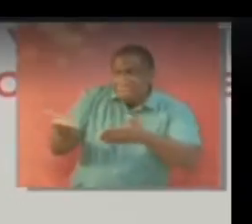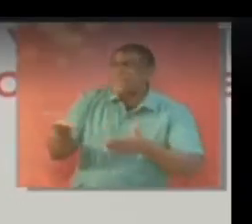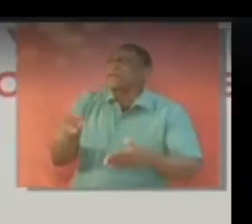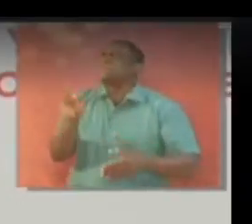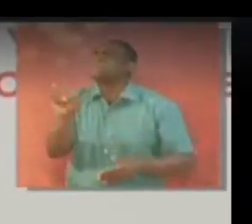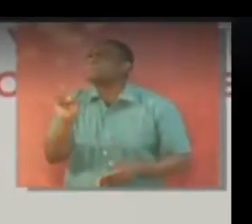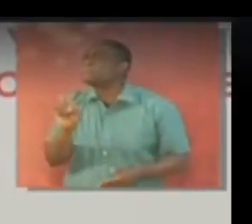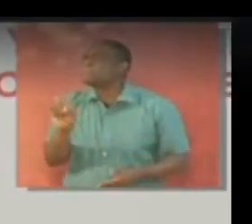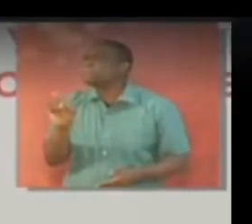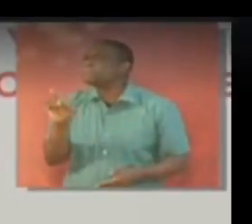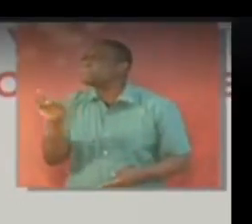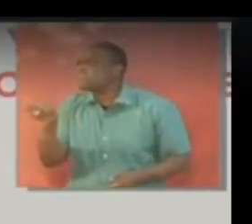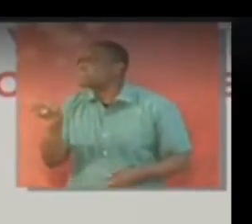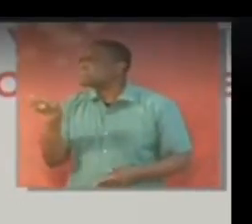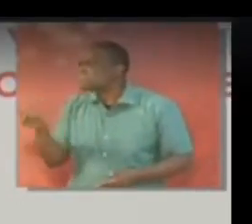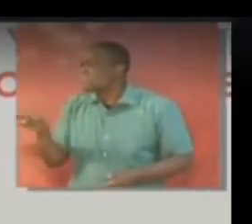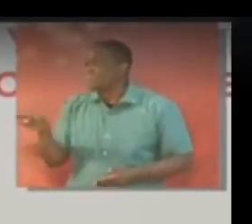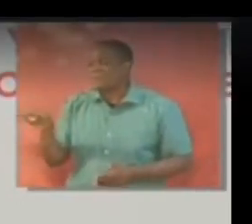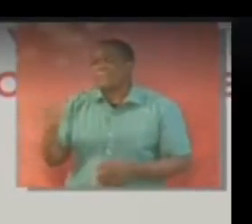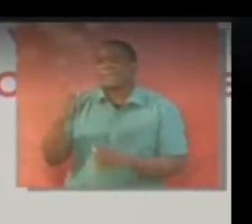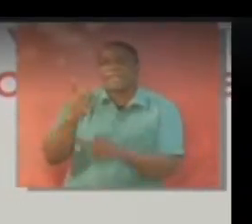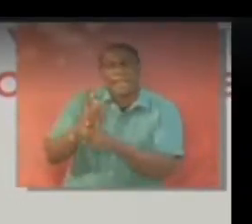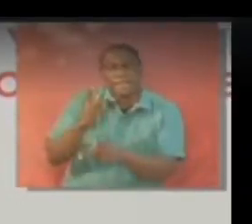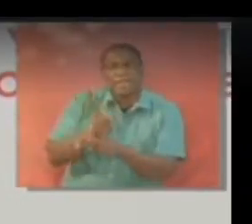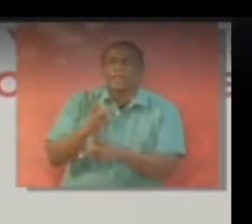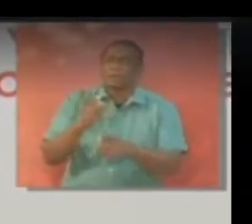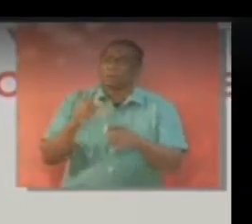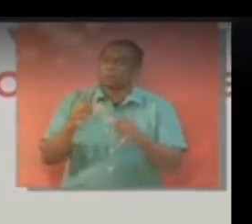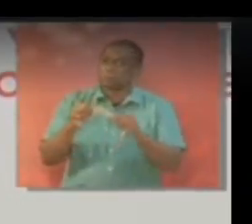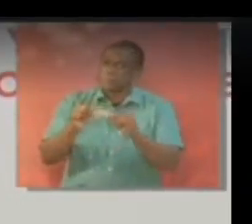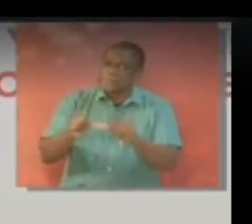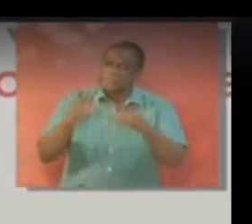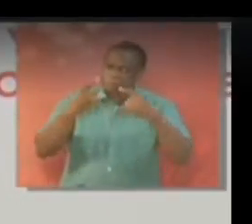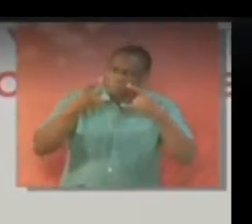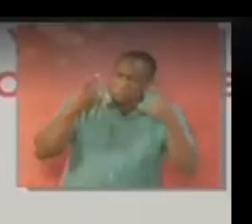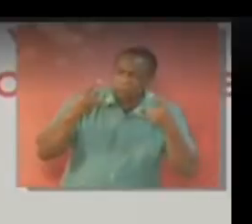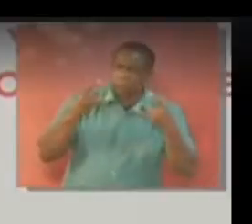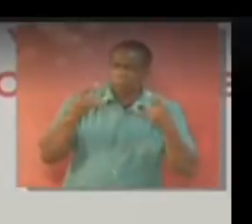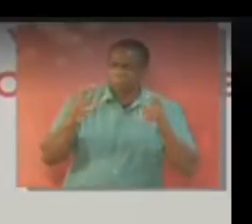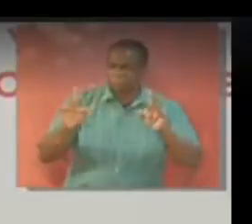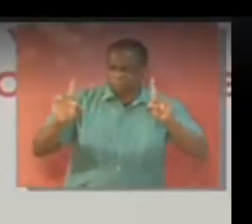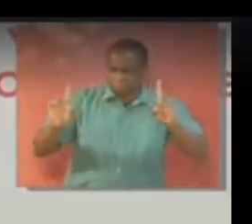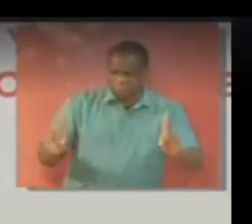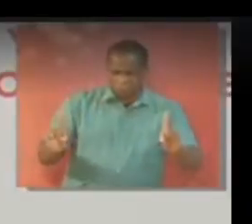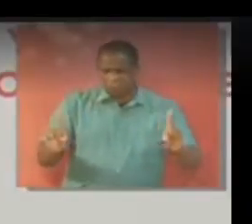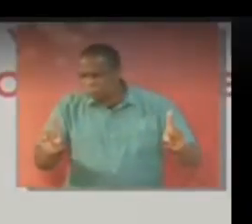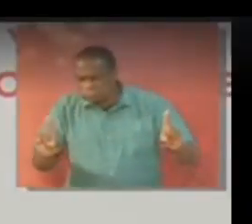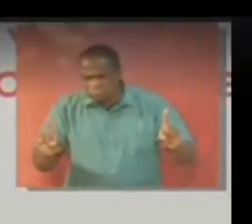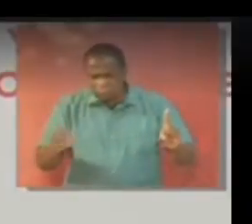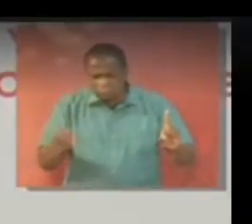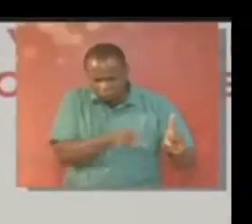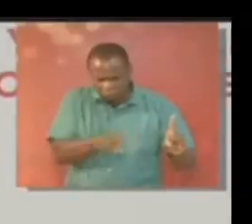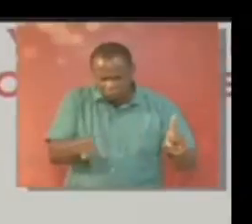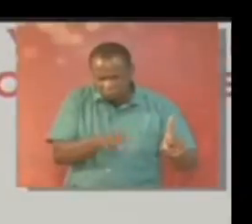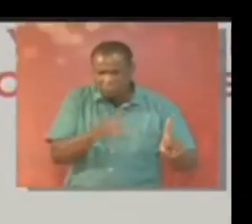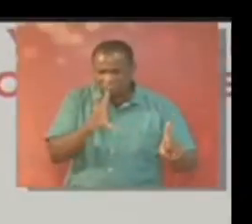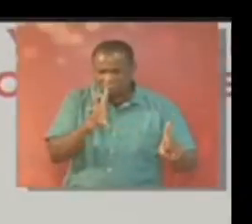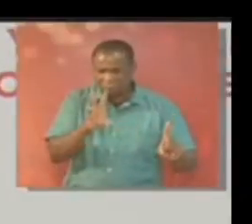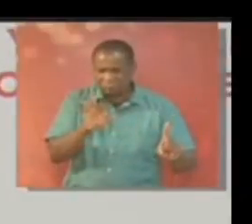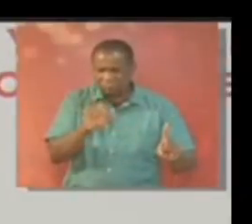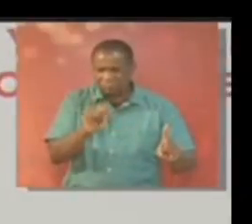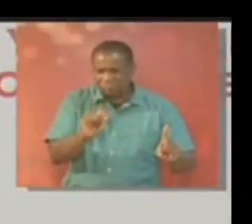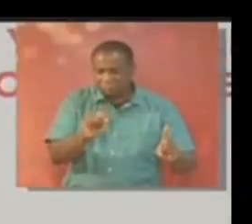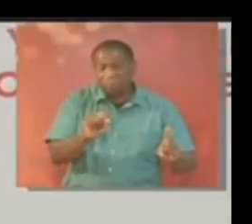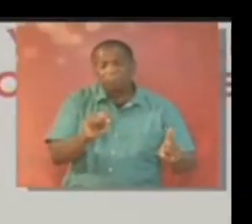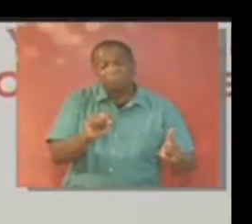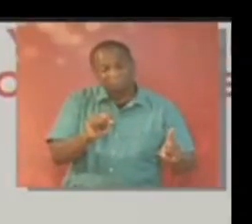masks, social distance, keep your interactions as short as possible, so that what has